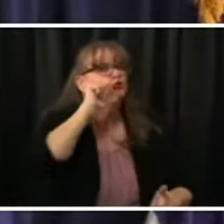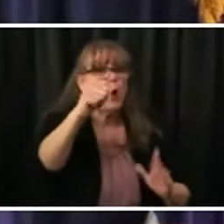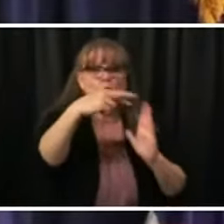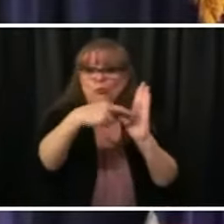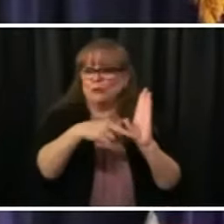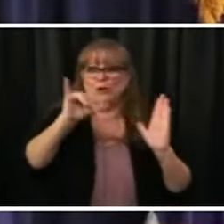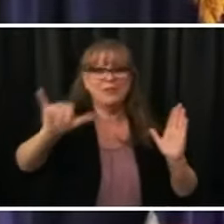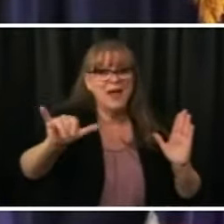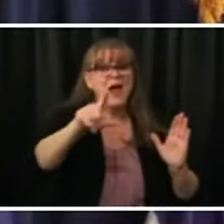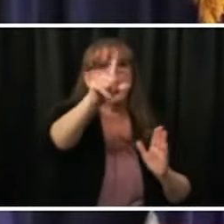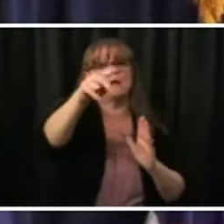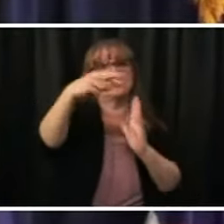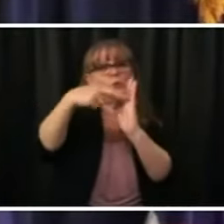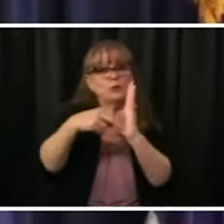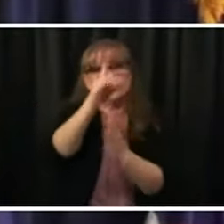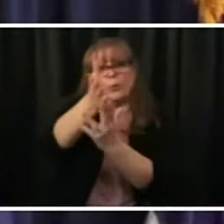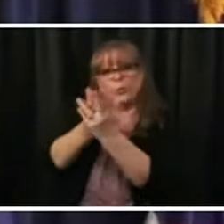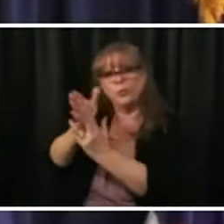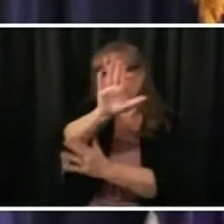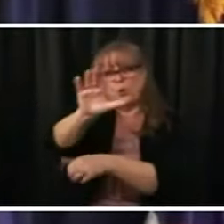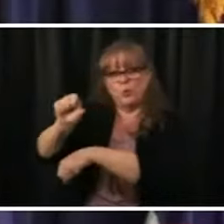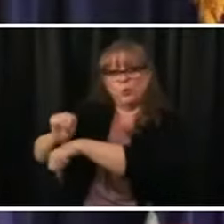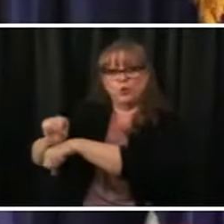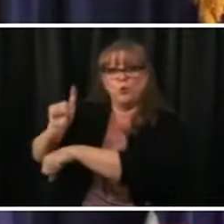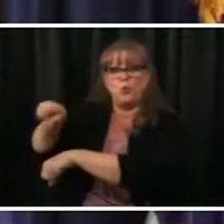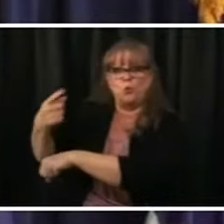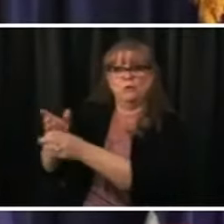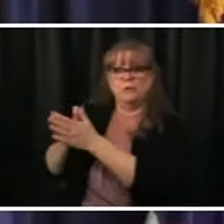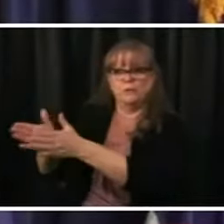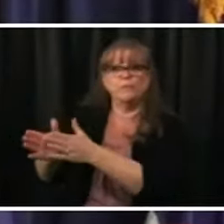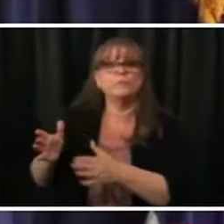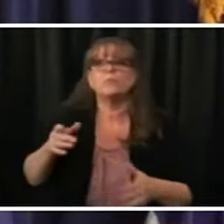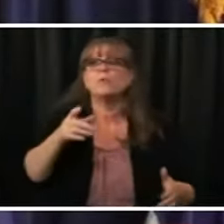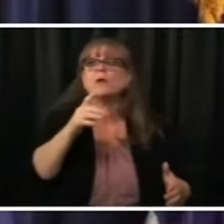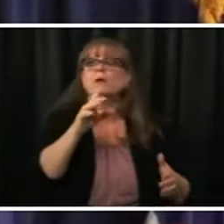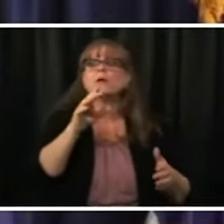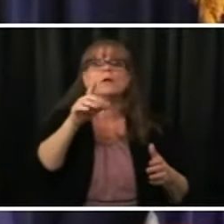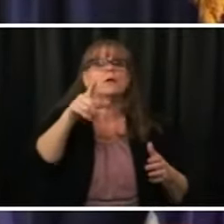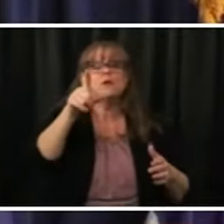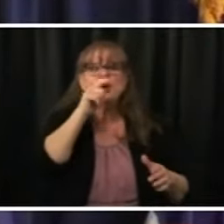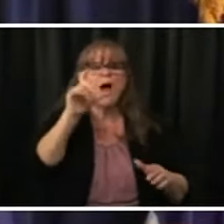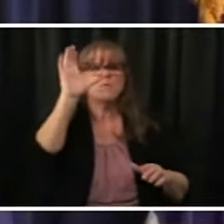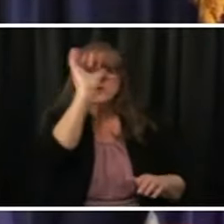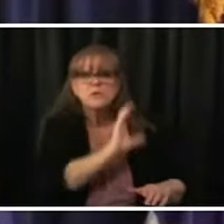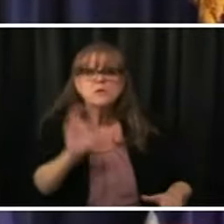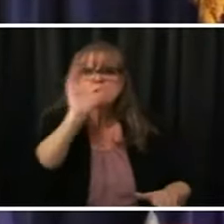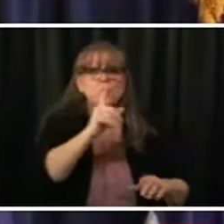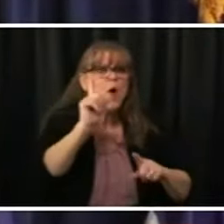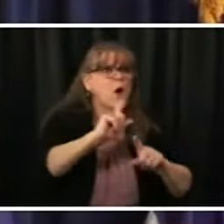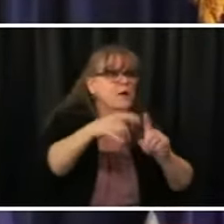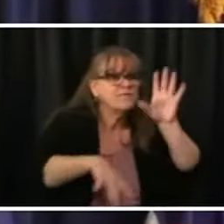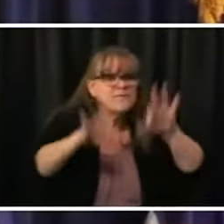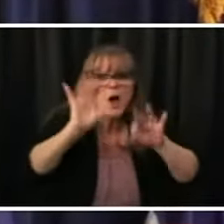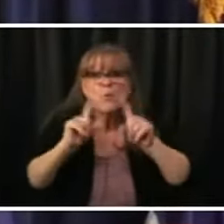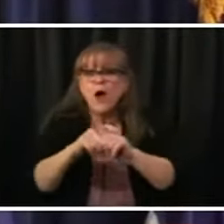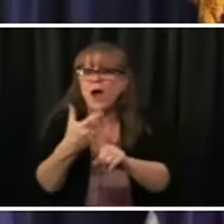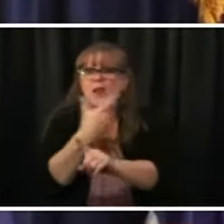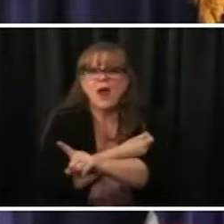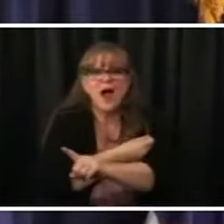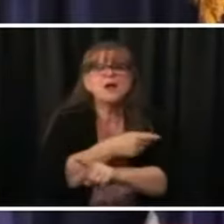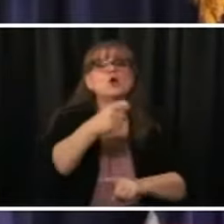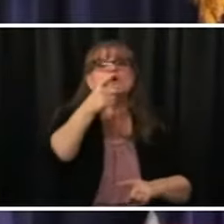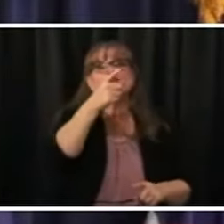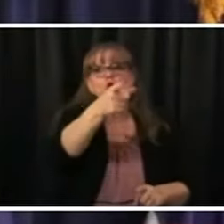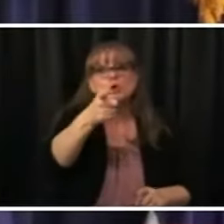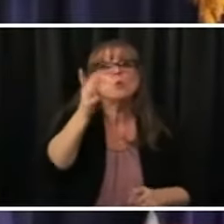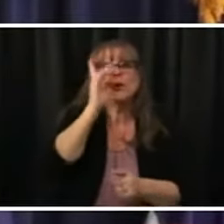where you sign up. Don't spend any time looking around the internet for getting a shot. That's not how it works. You are doing it through your district.